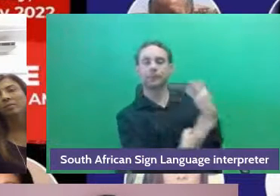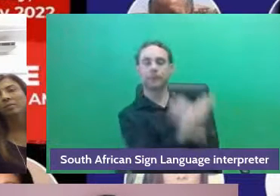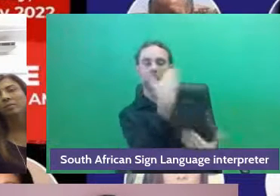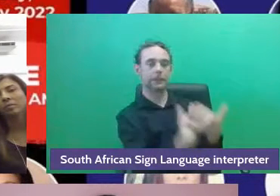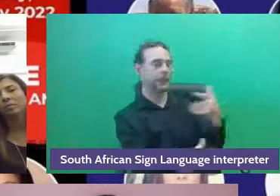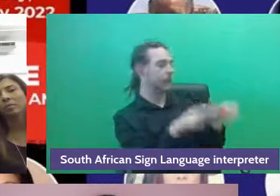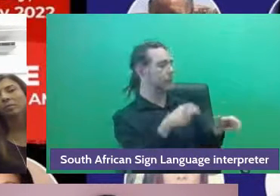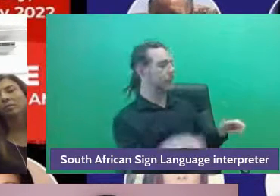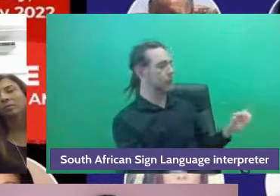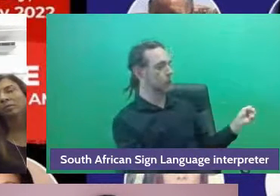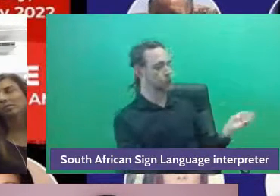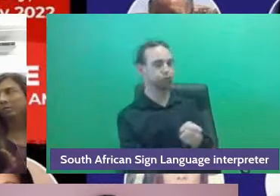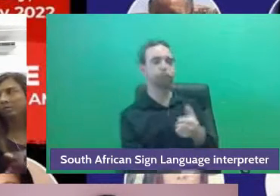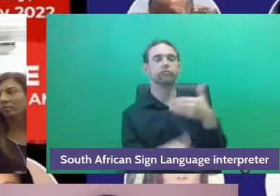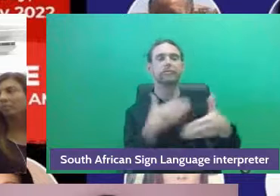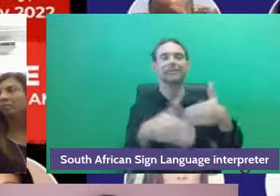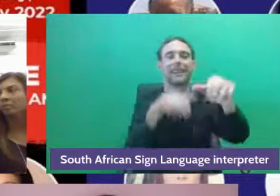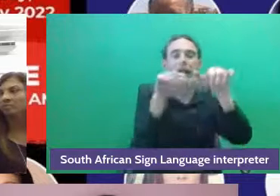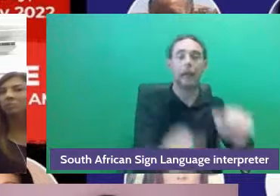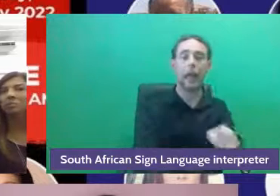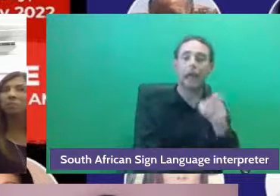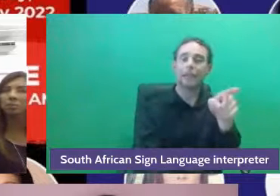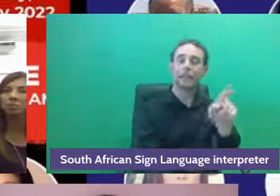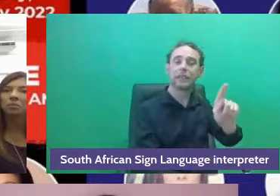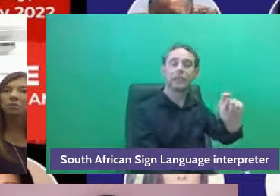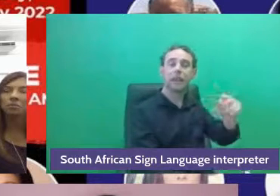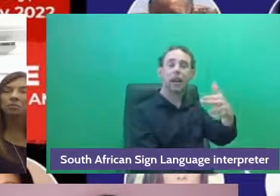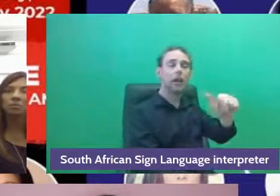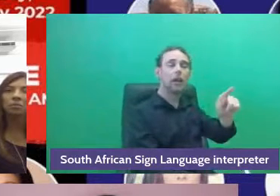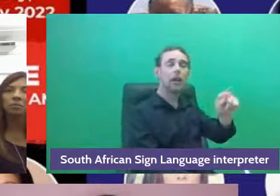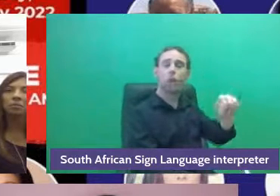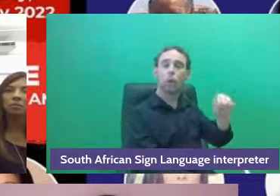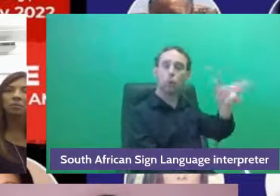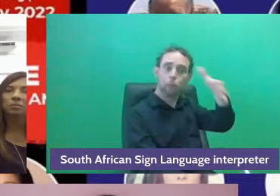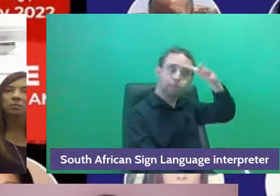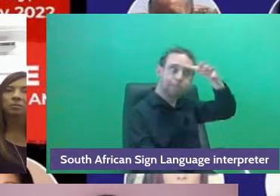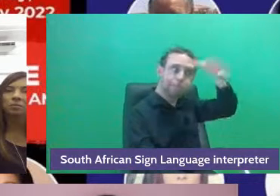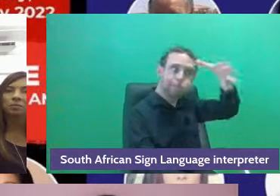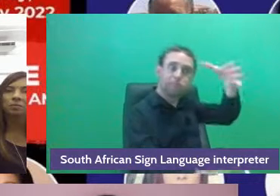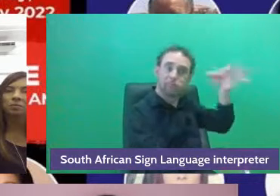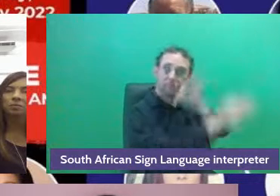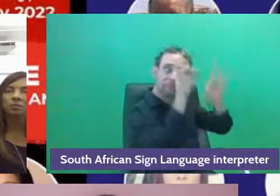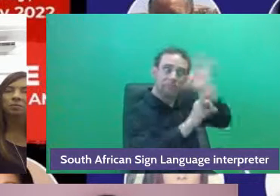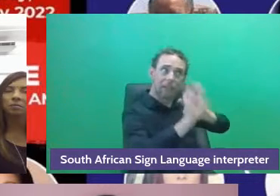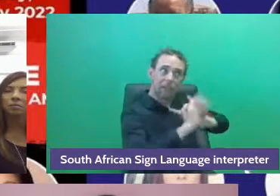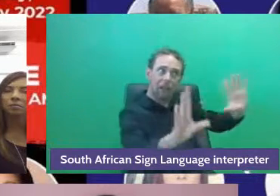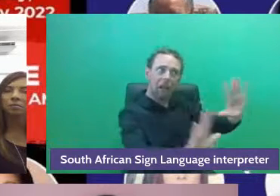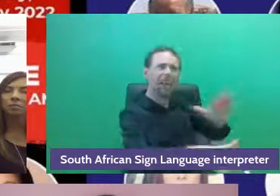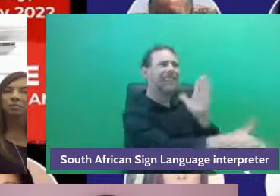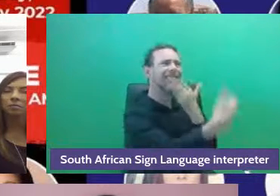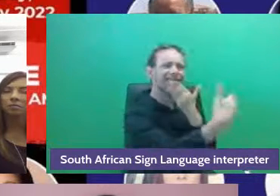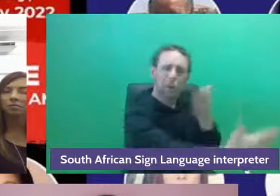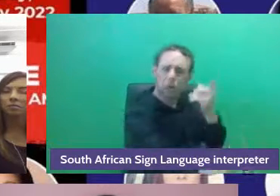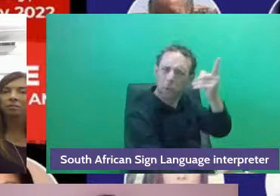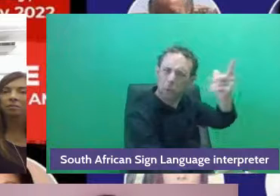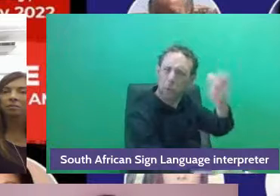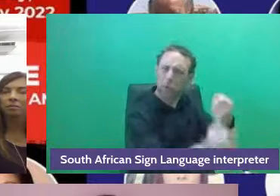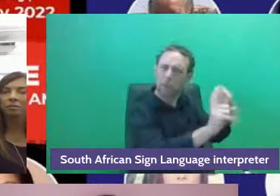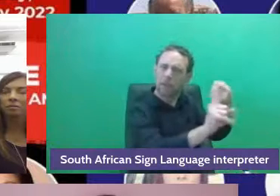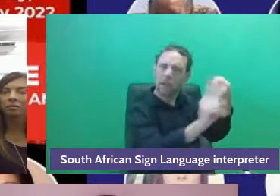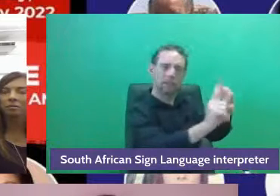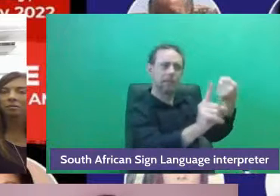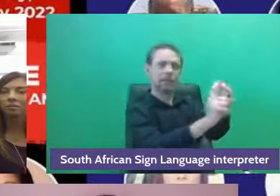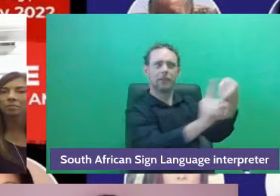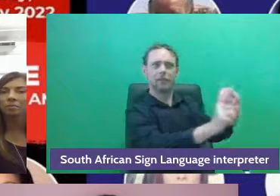your insights in terms of that and your perspective. And please continue to be the great advocate for many people who are the